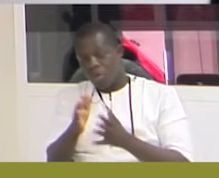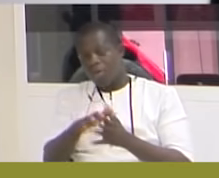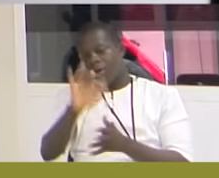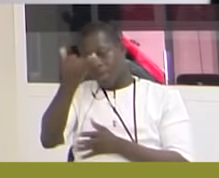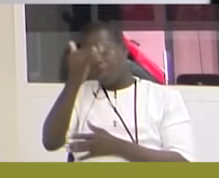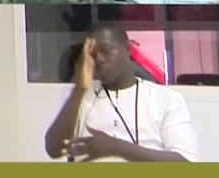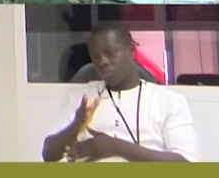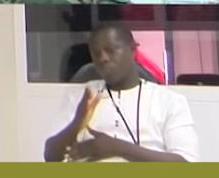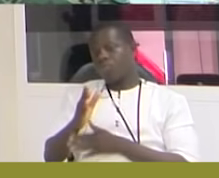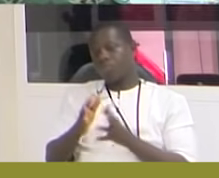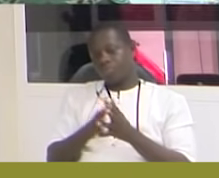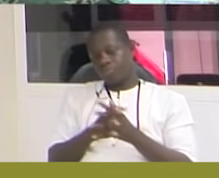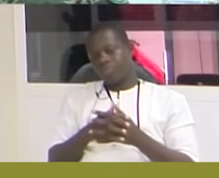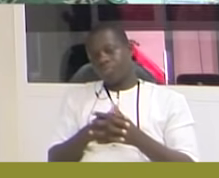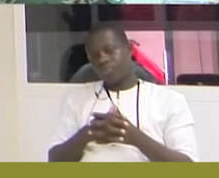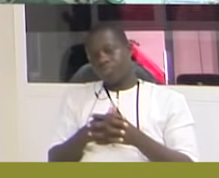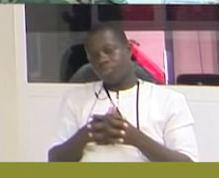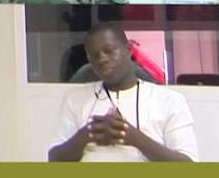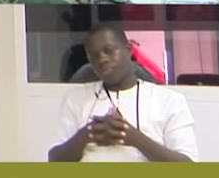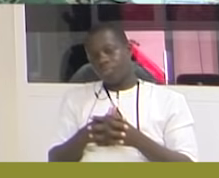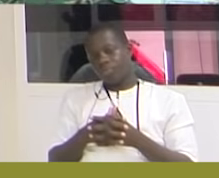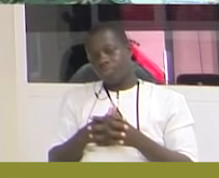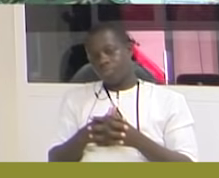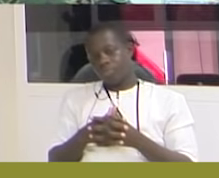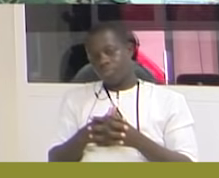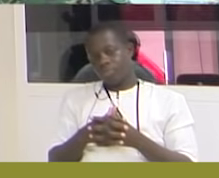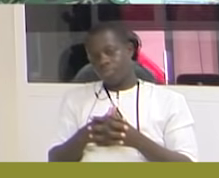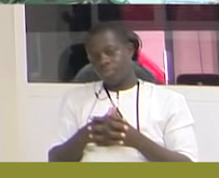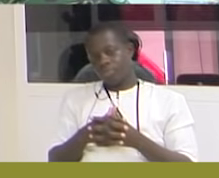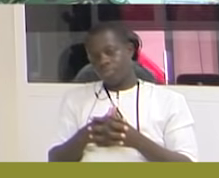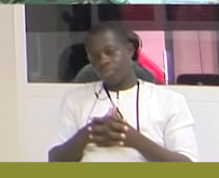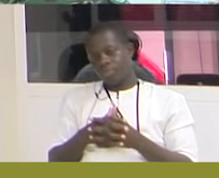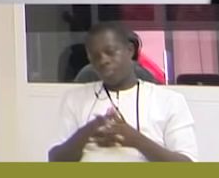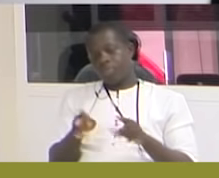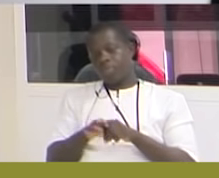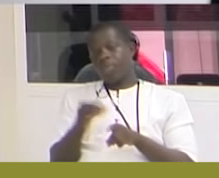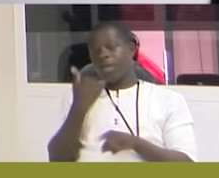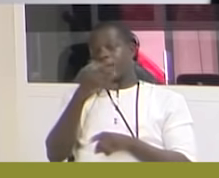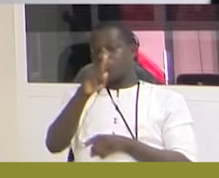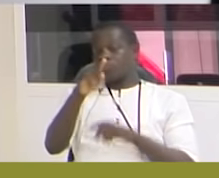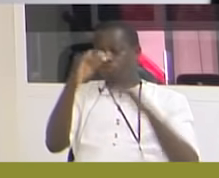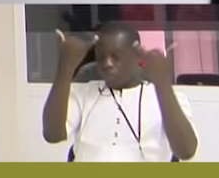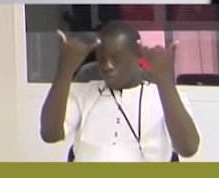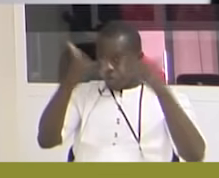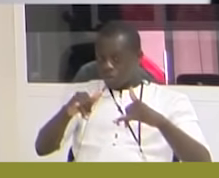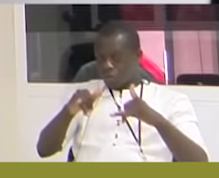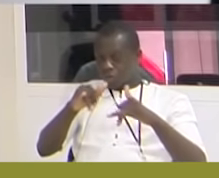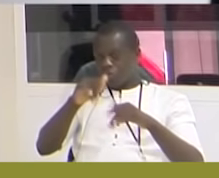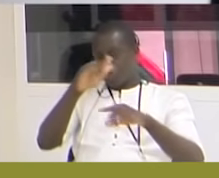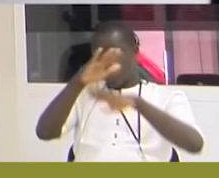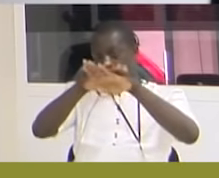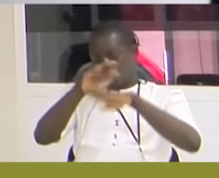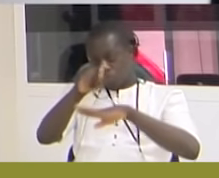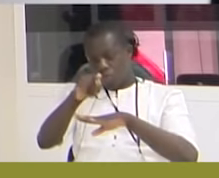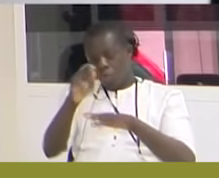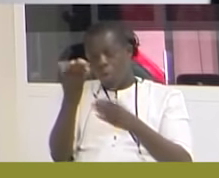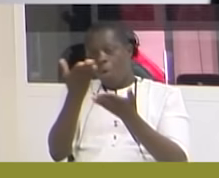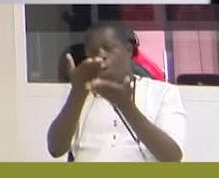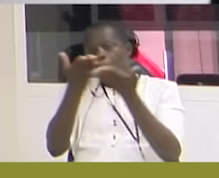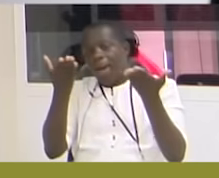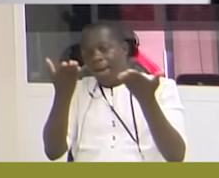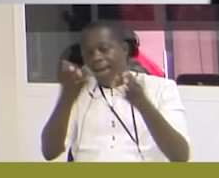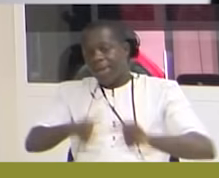deuga. Yes, that's true. And was it lost to you why Yaya Jammé was paying